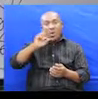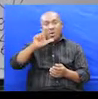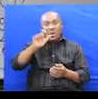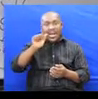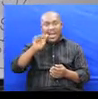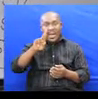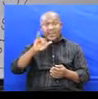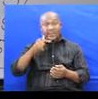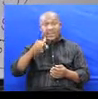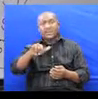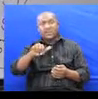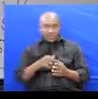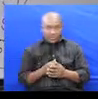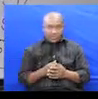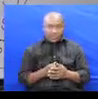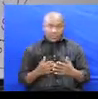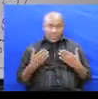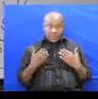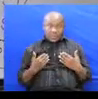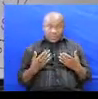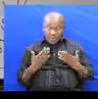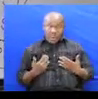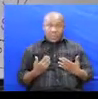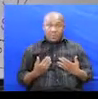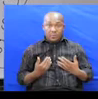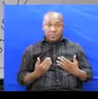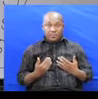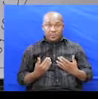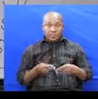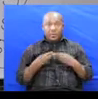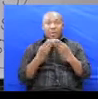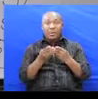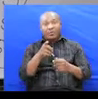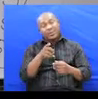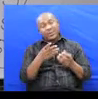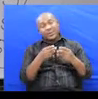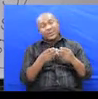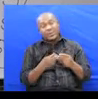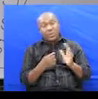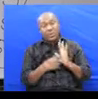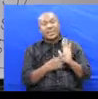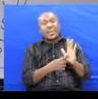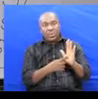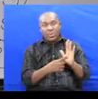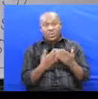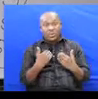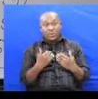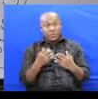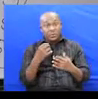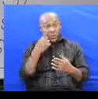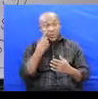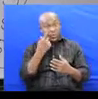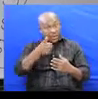the value of molarity. So now let me give some simple examples so that now you can